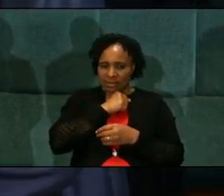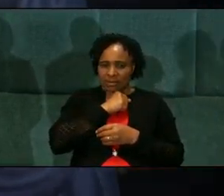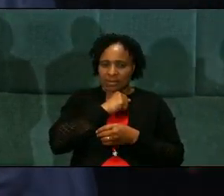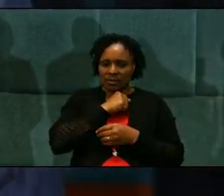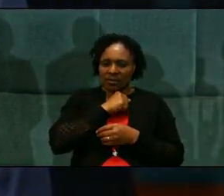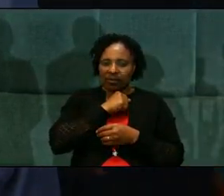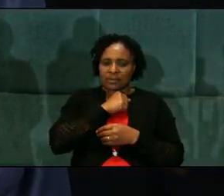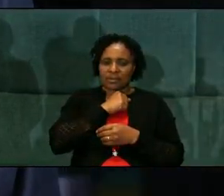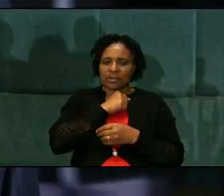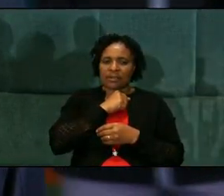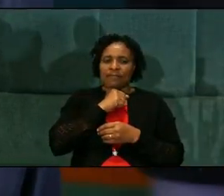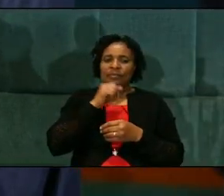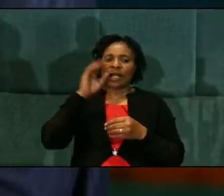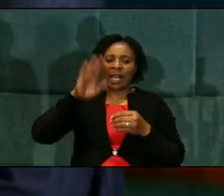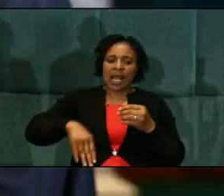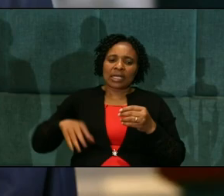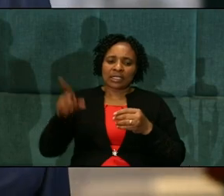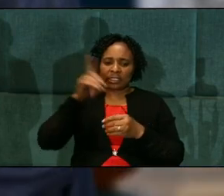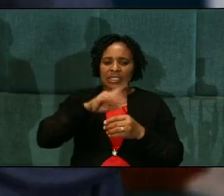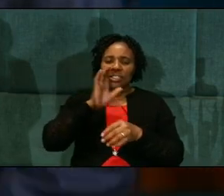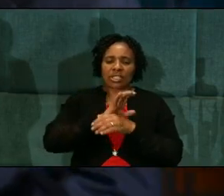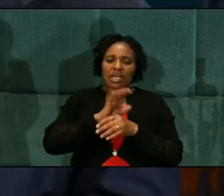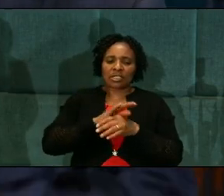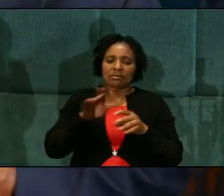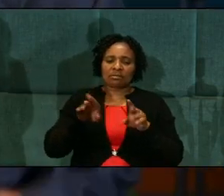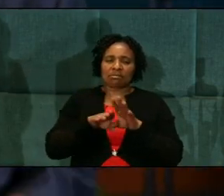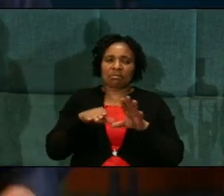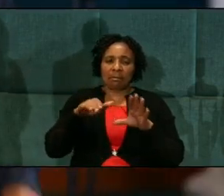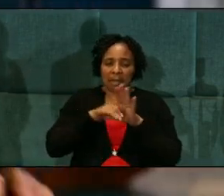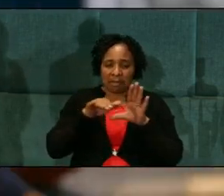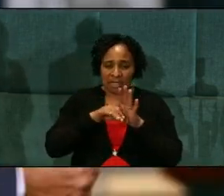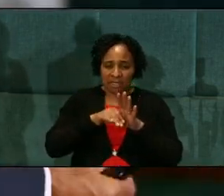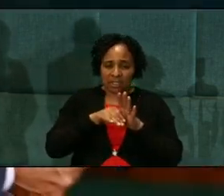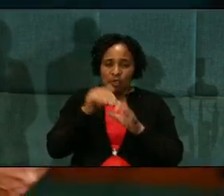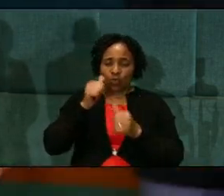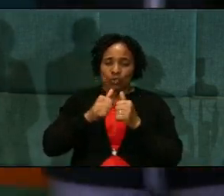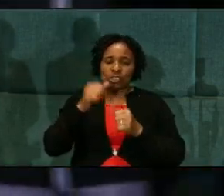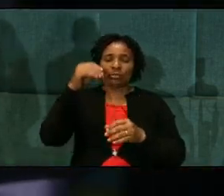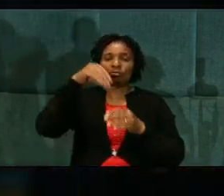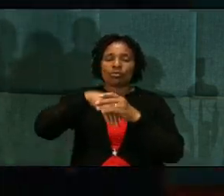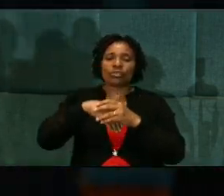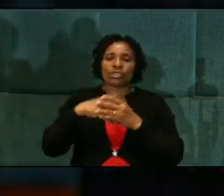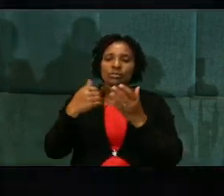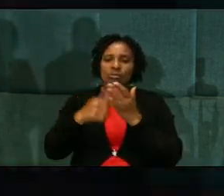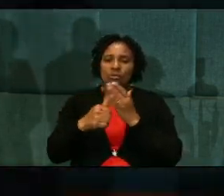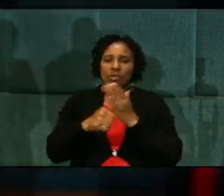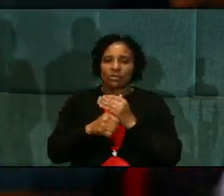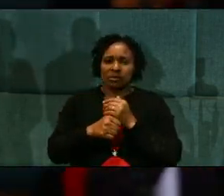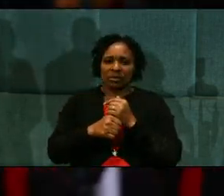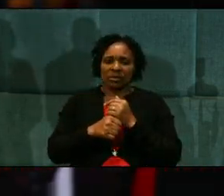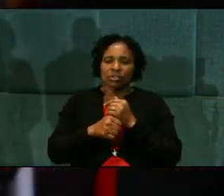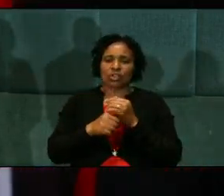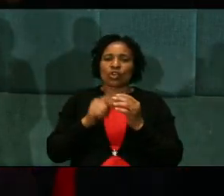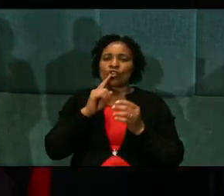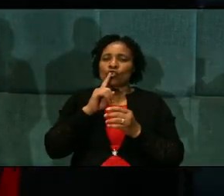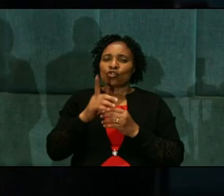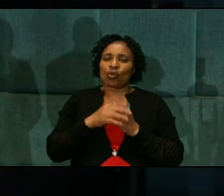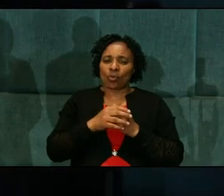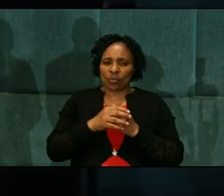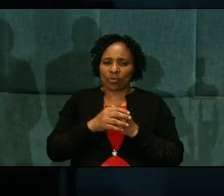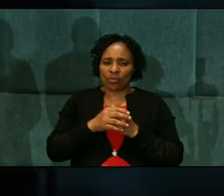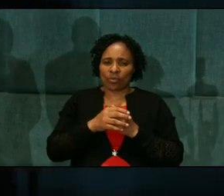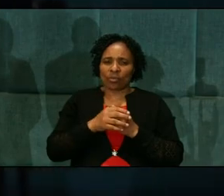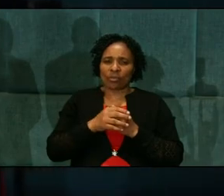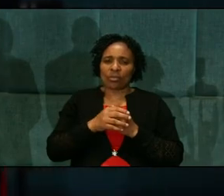of last day church members that is going to put them in trouble. So he dispatched